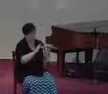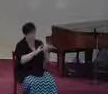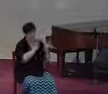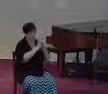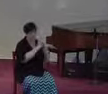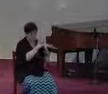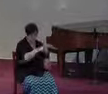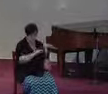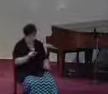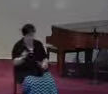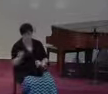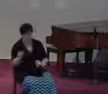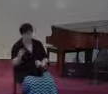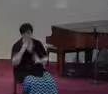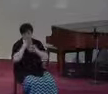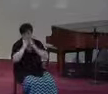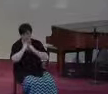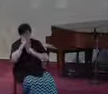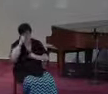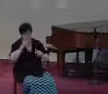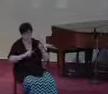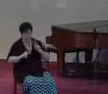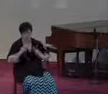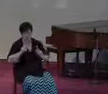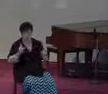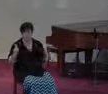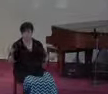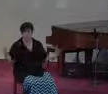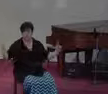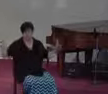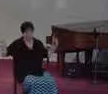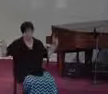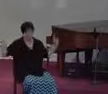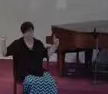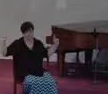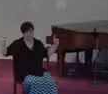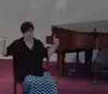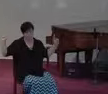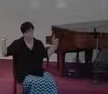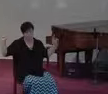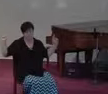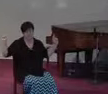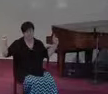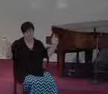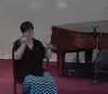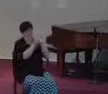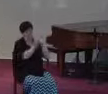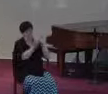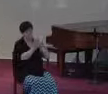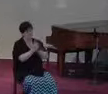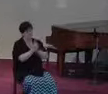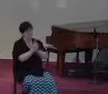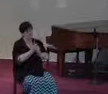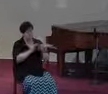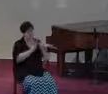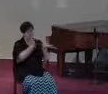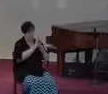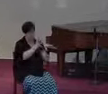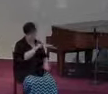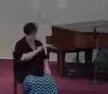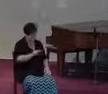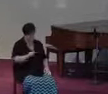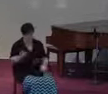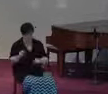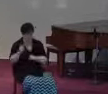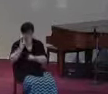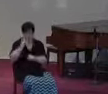He cared for those who were being crucified beside him. He looked and he saw his